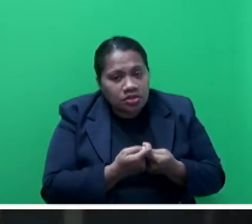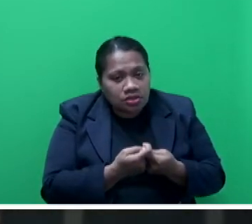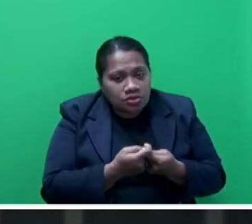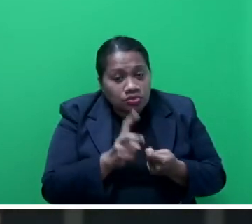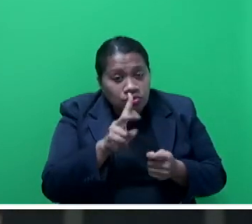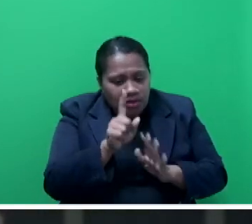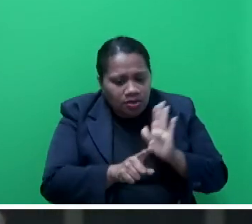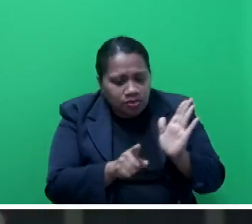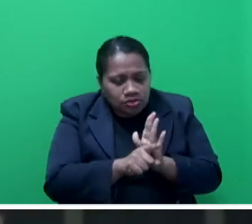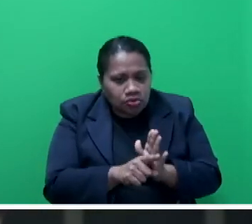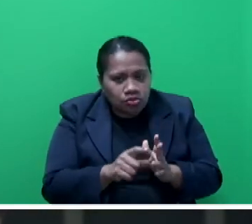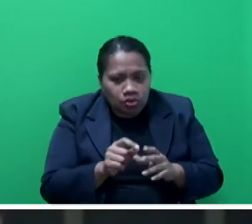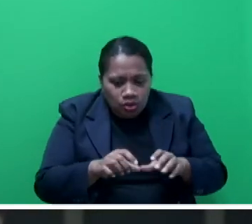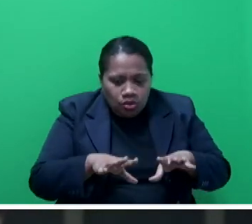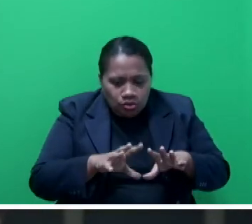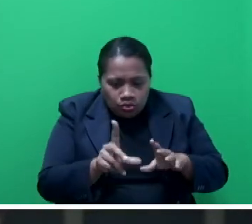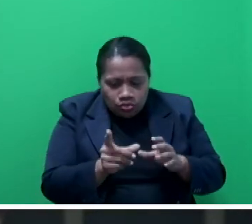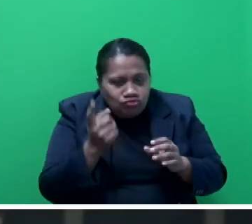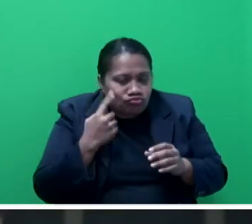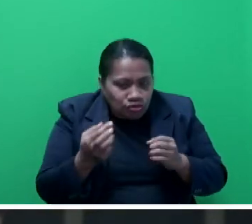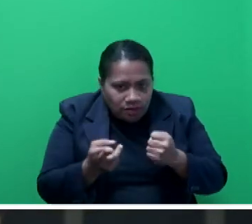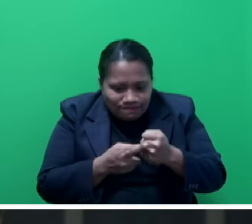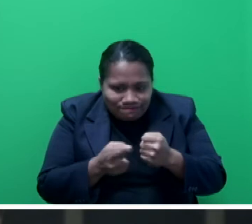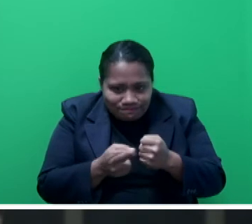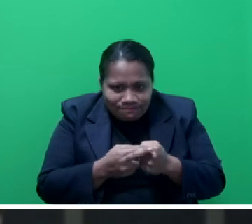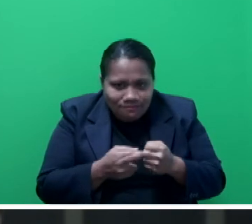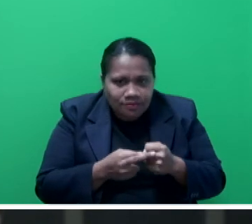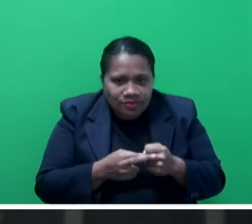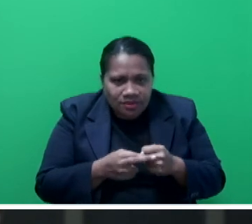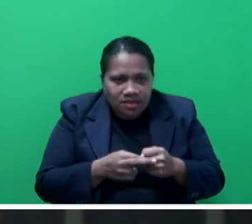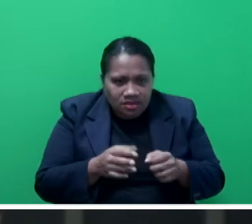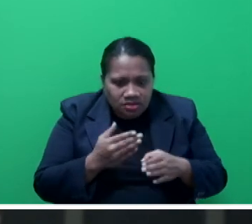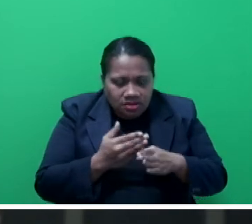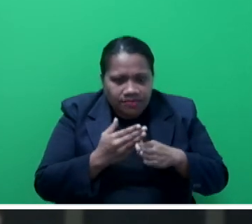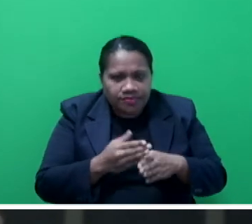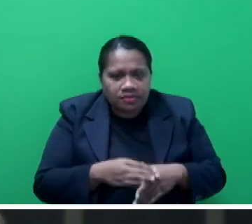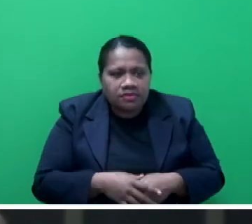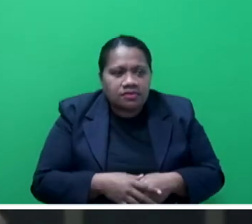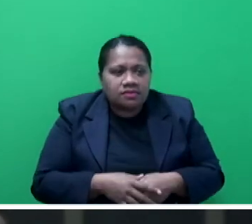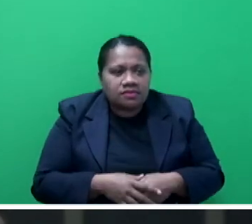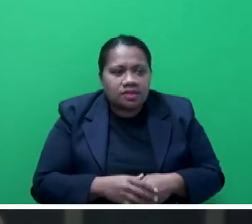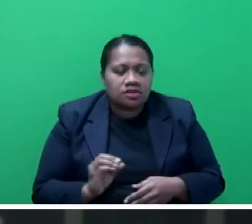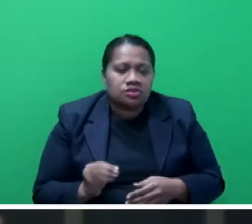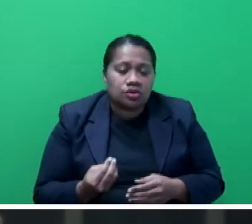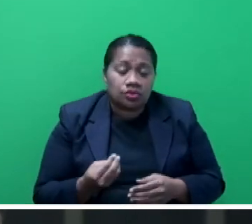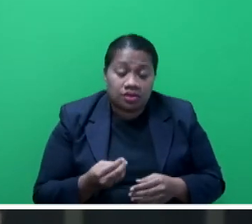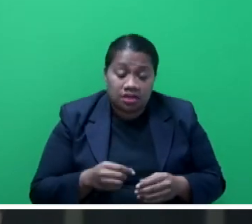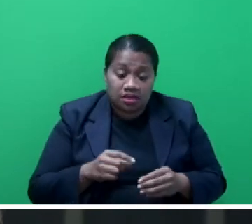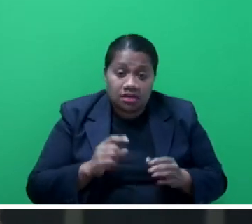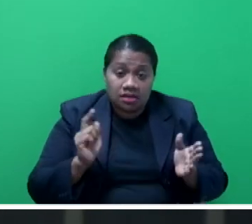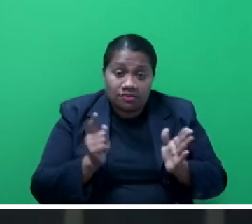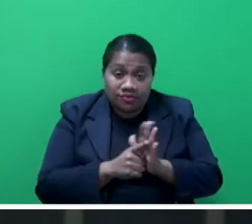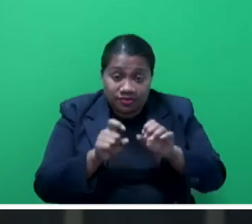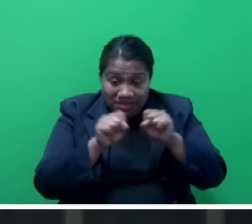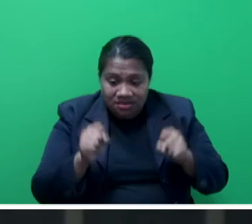valves. And by eliminating this troubling time, the valve operation happens at a push of a button. An automated system will be more